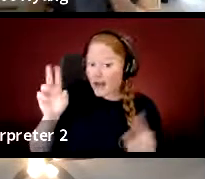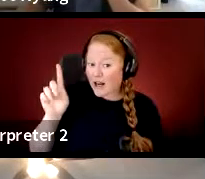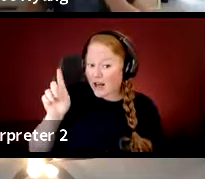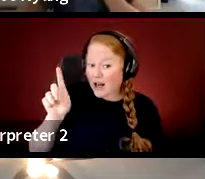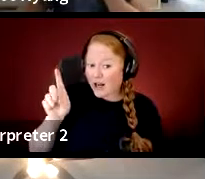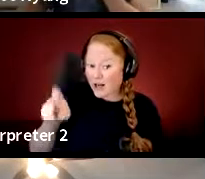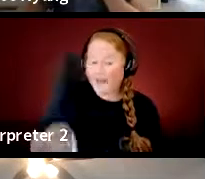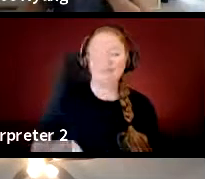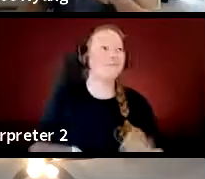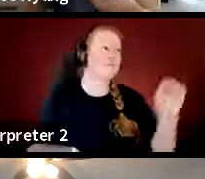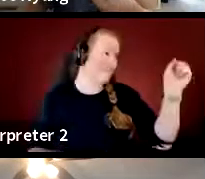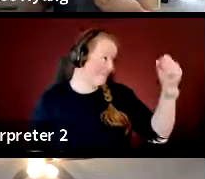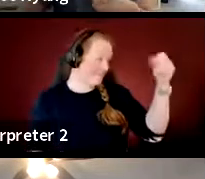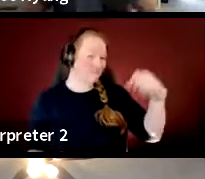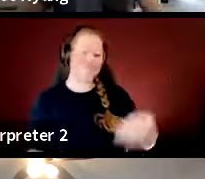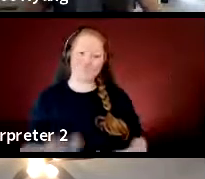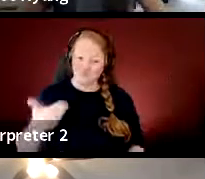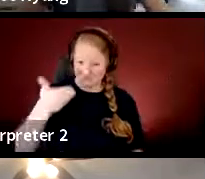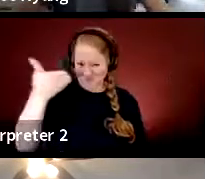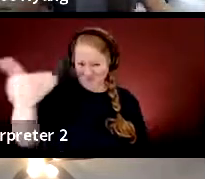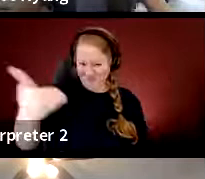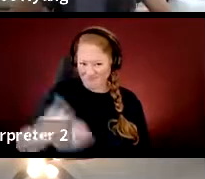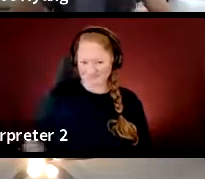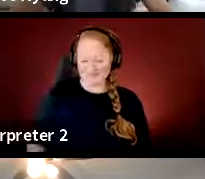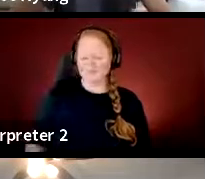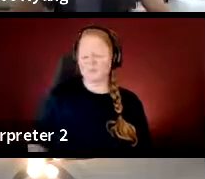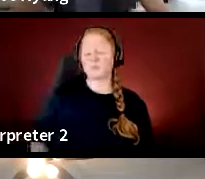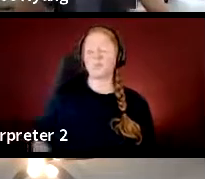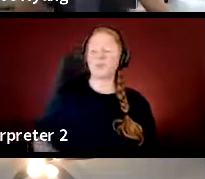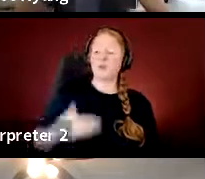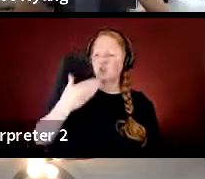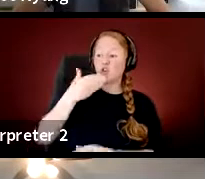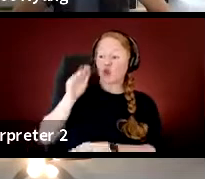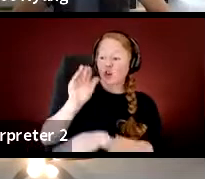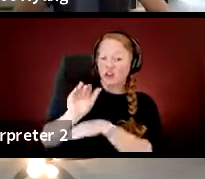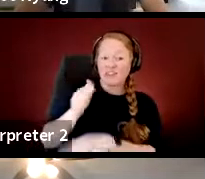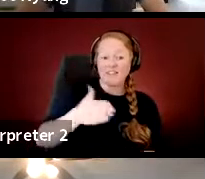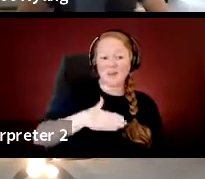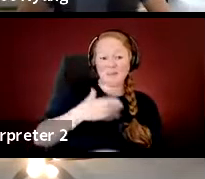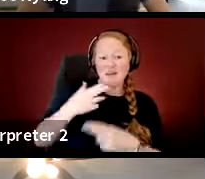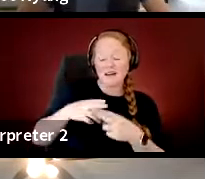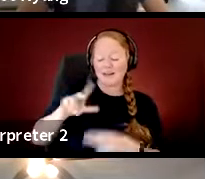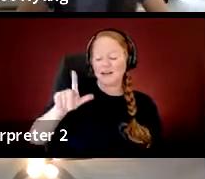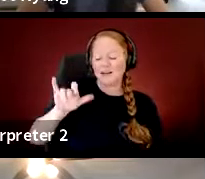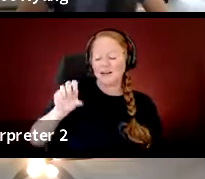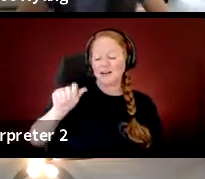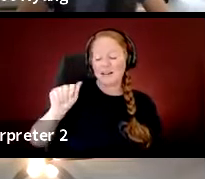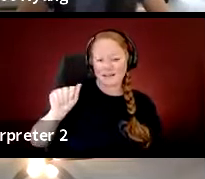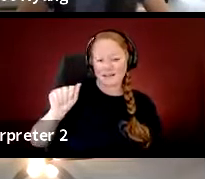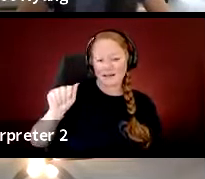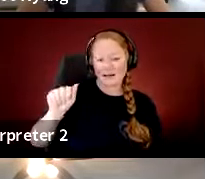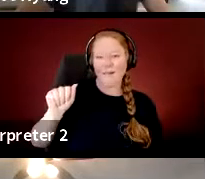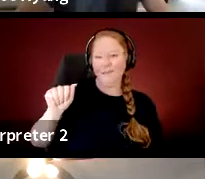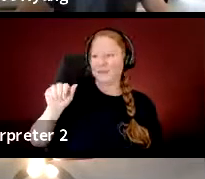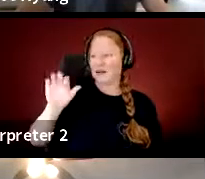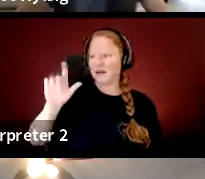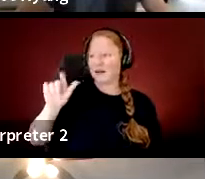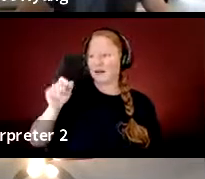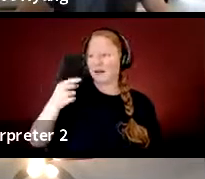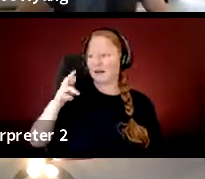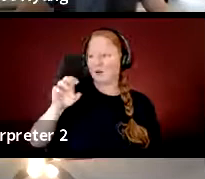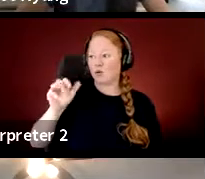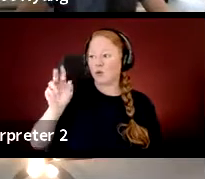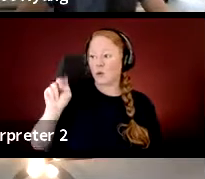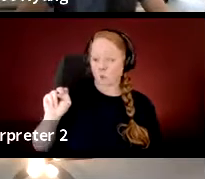Yes. All right, go on. Good evening. My name is Lisa Legrone, and I'm the coordinator for the Project High Key,